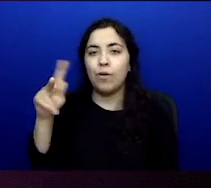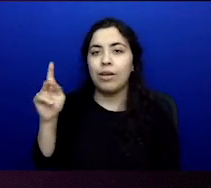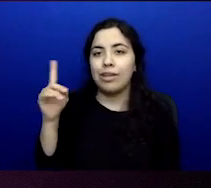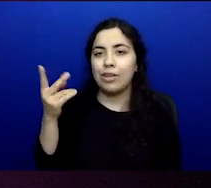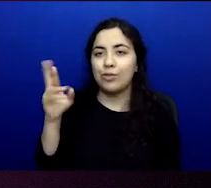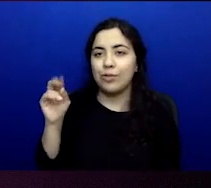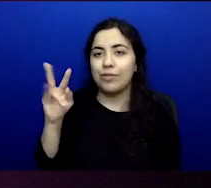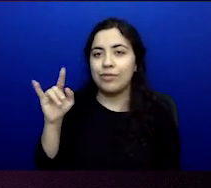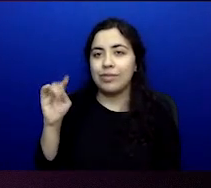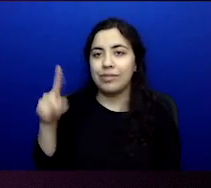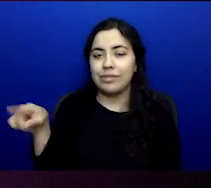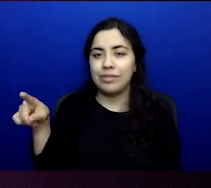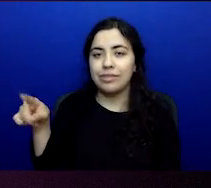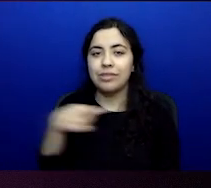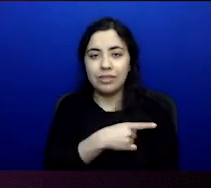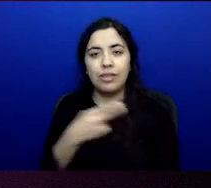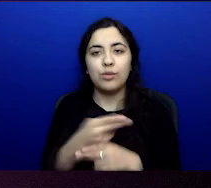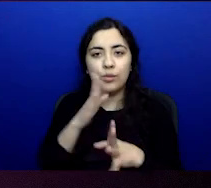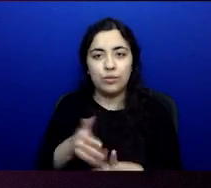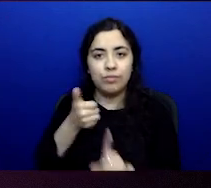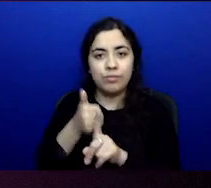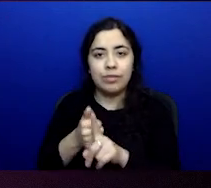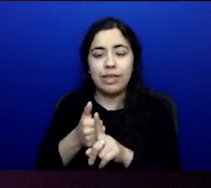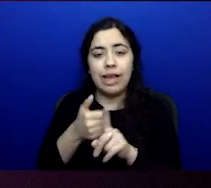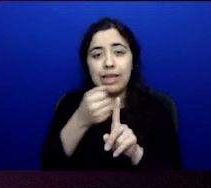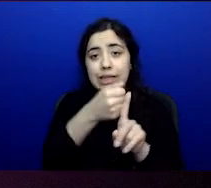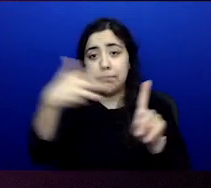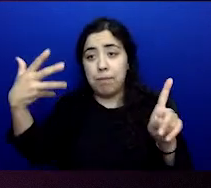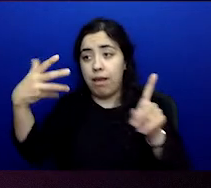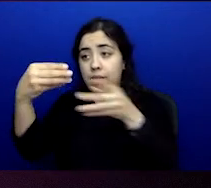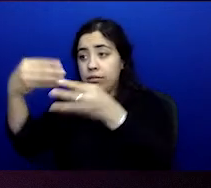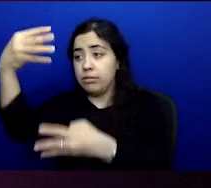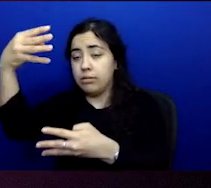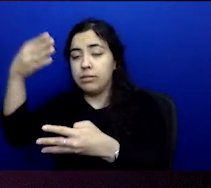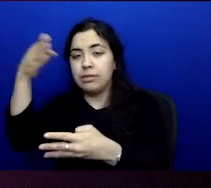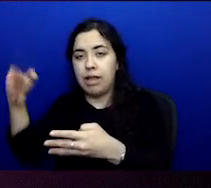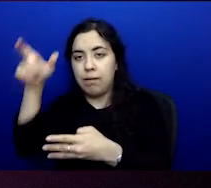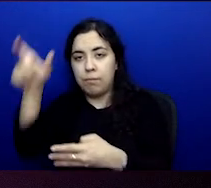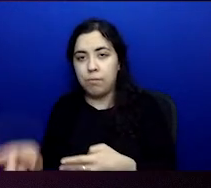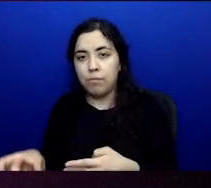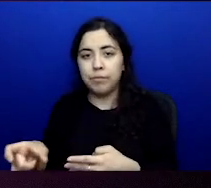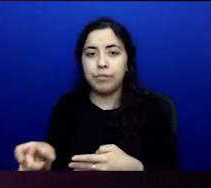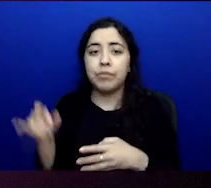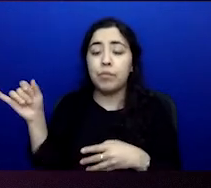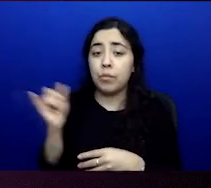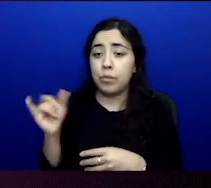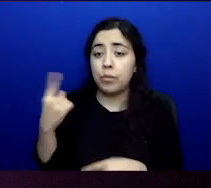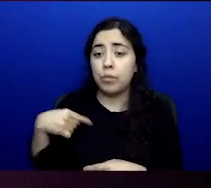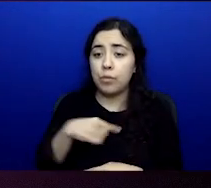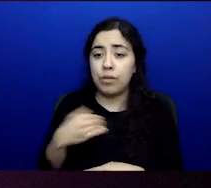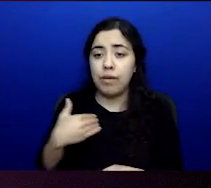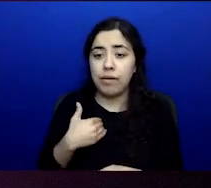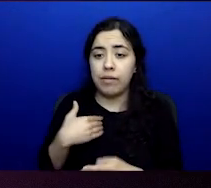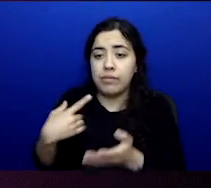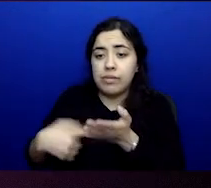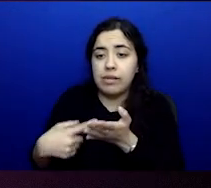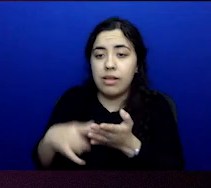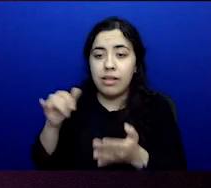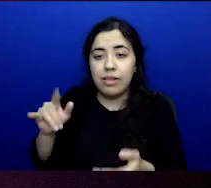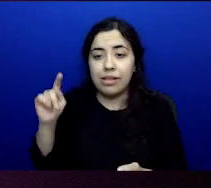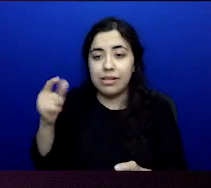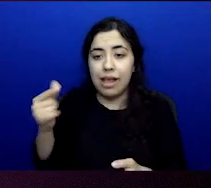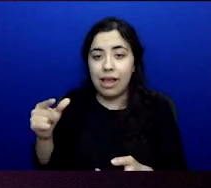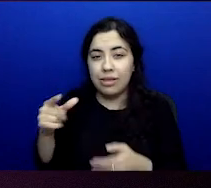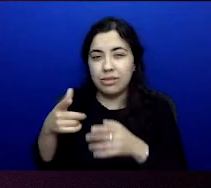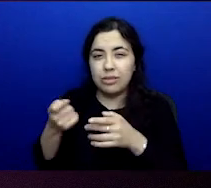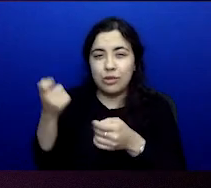to expand a modular pipeline via the sidebar. And also, we have took the tags out